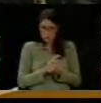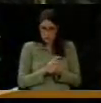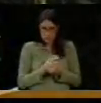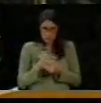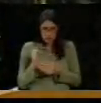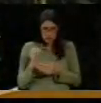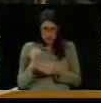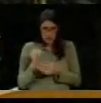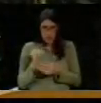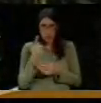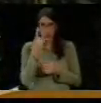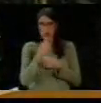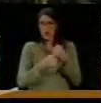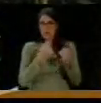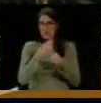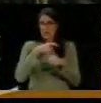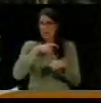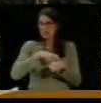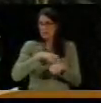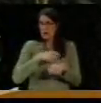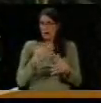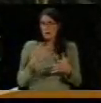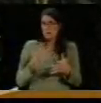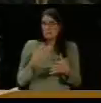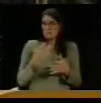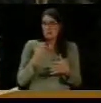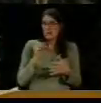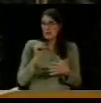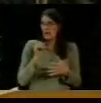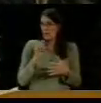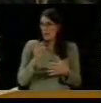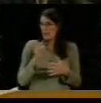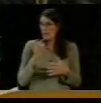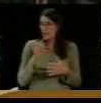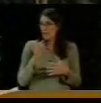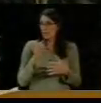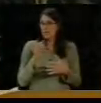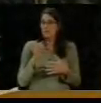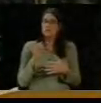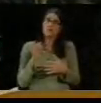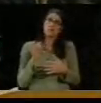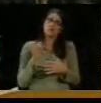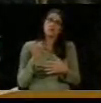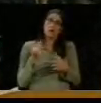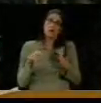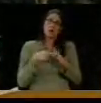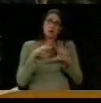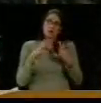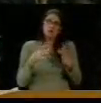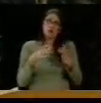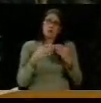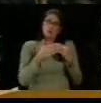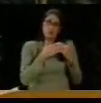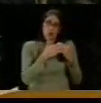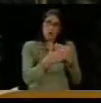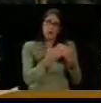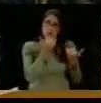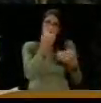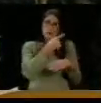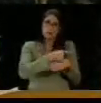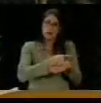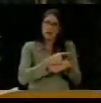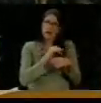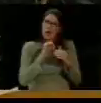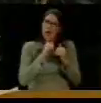that, a year's time, if indeed the body proceeds today, well, how does